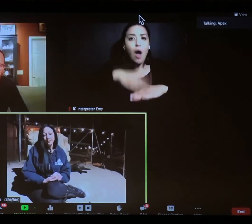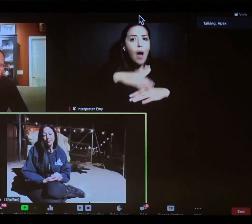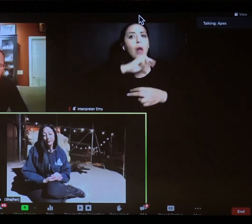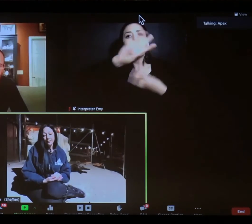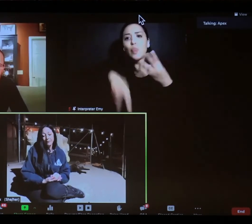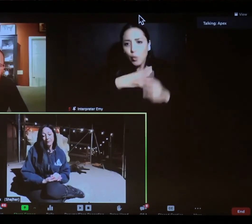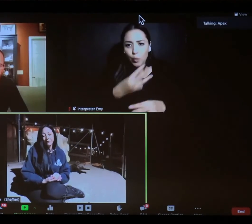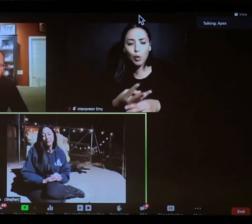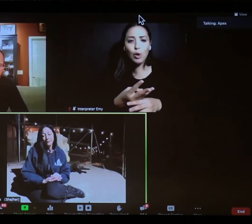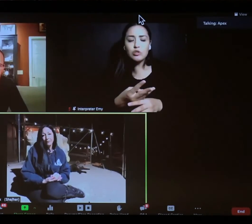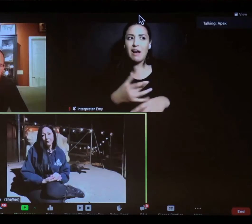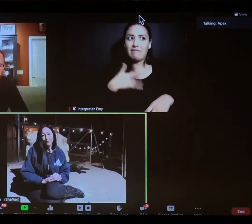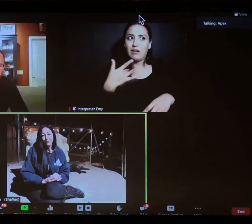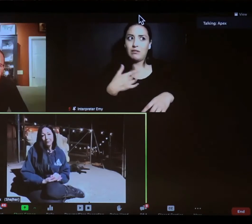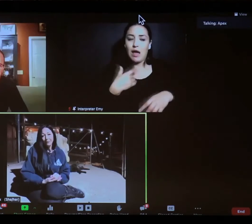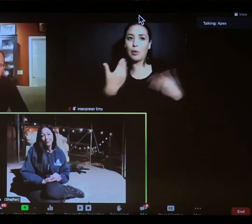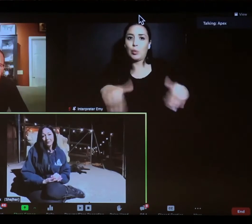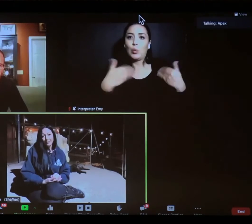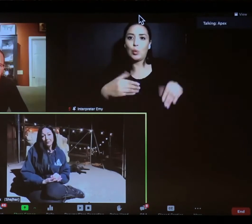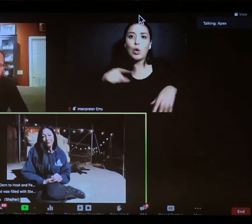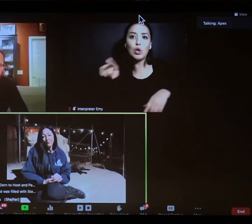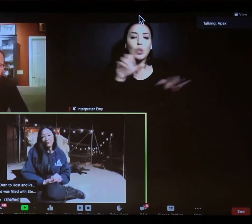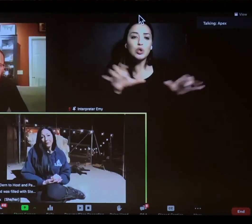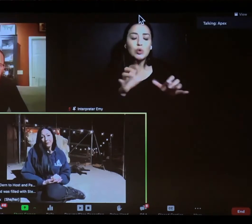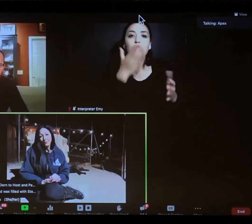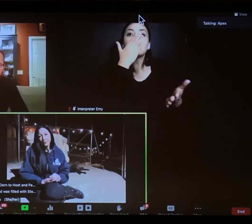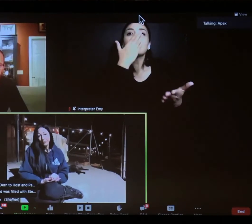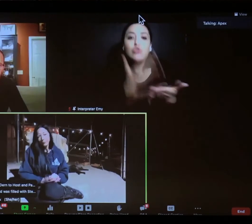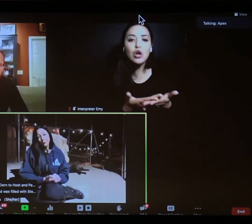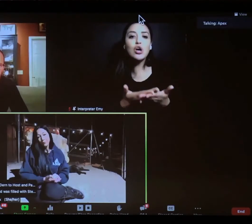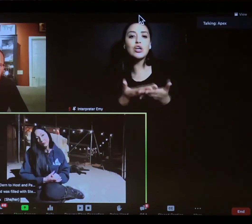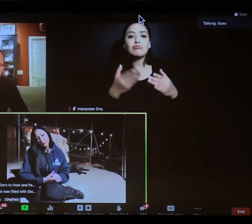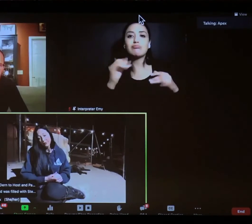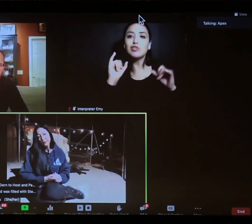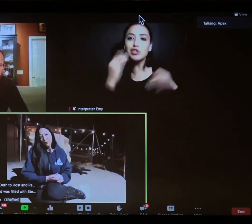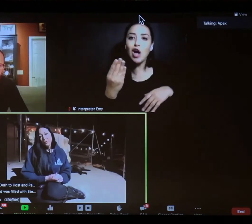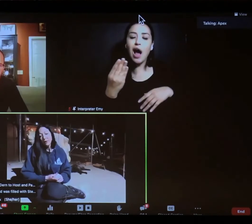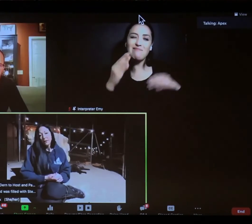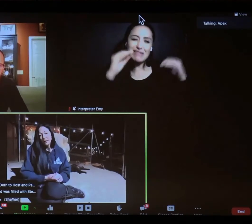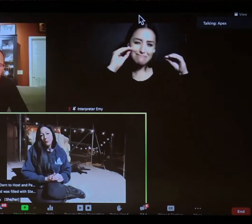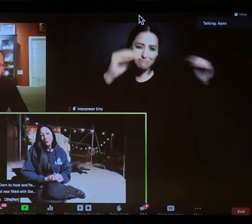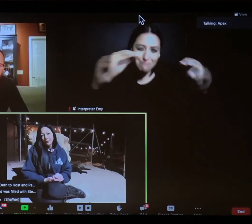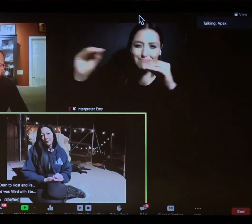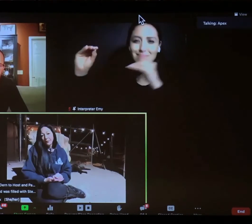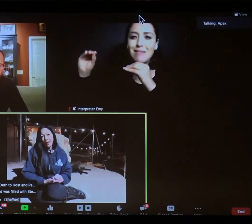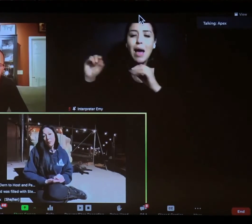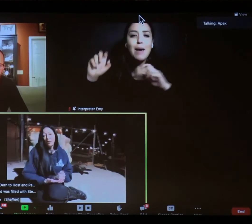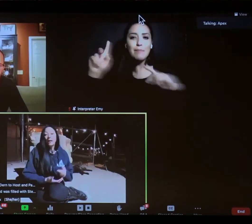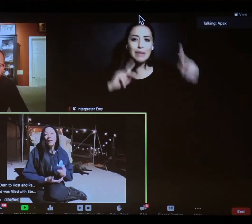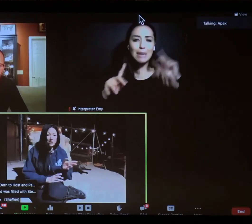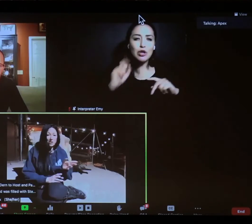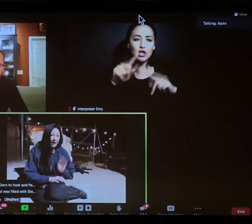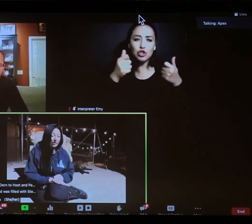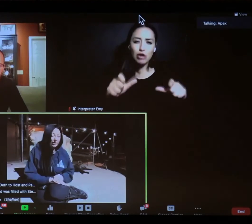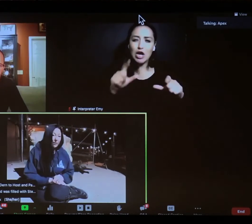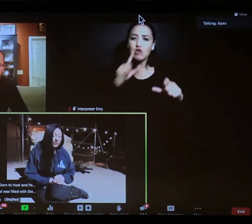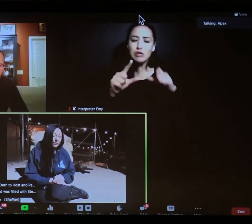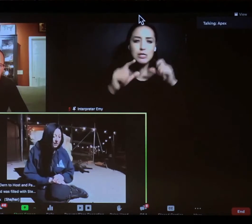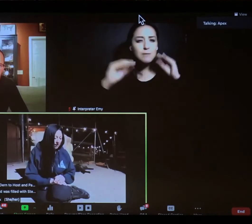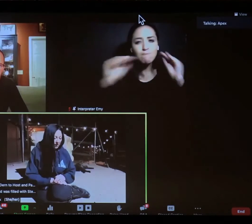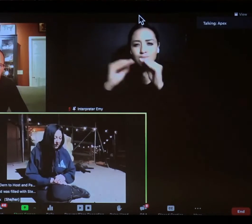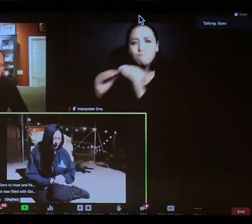think you guys are doing a really good job of educating people about, you know, this issue that you're working so hard to correct. And I just want to have a comment,